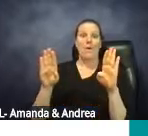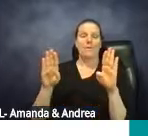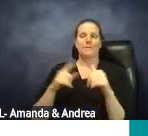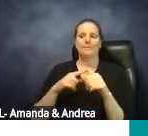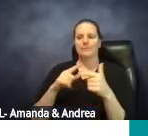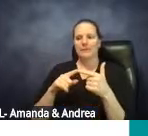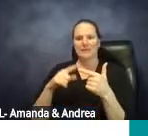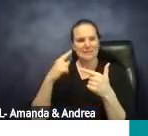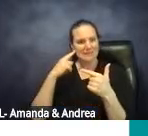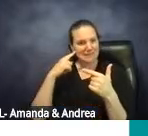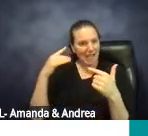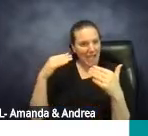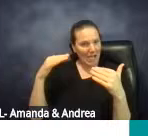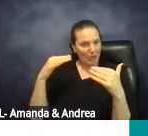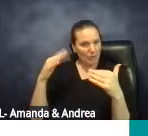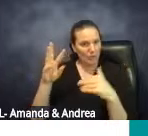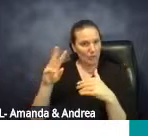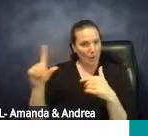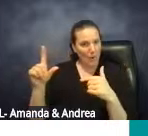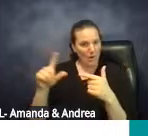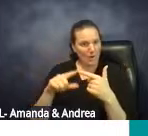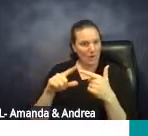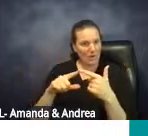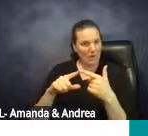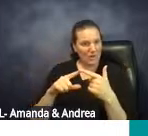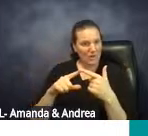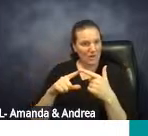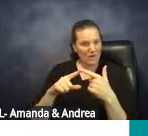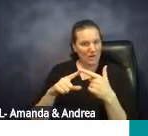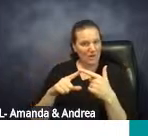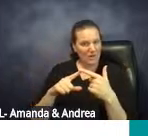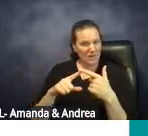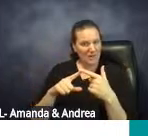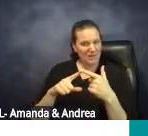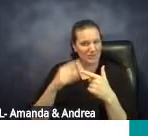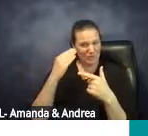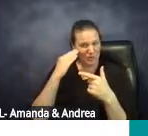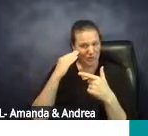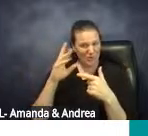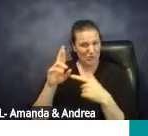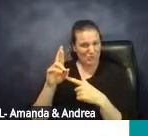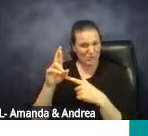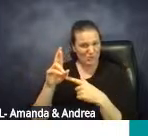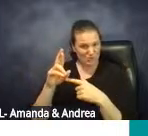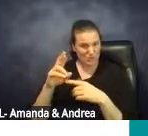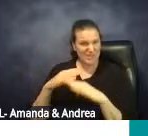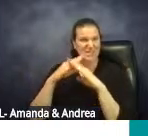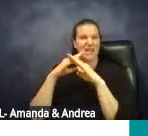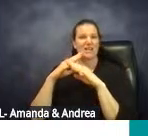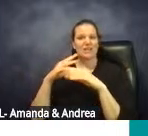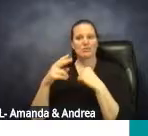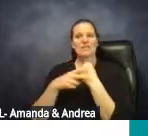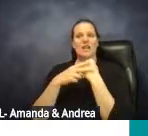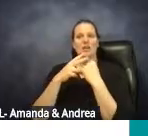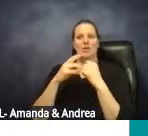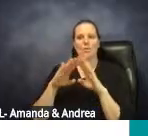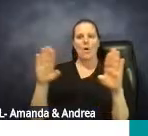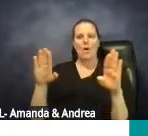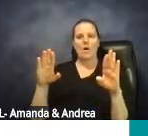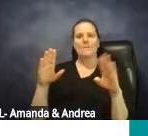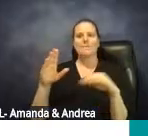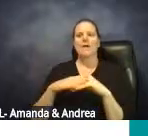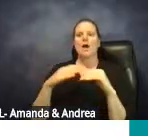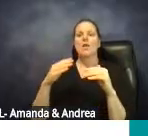wall. Do you know what I mean by a retaining wall or a sound wall? Like on the